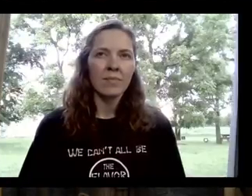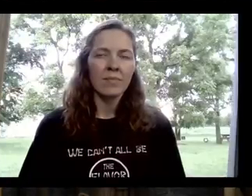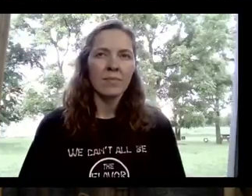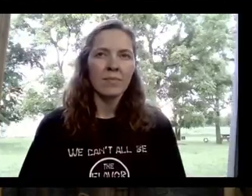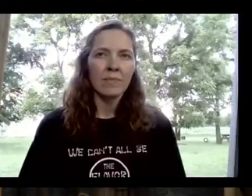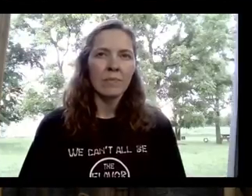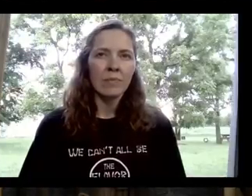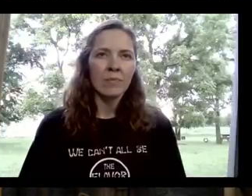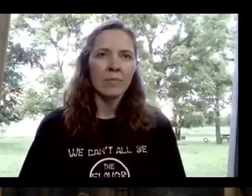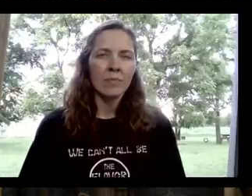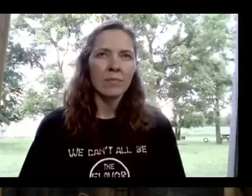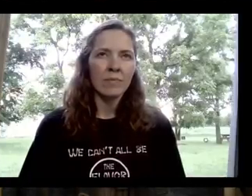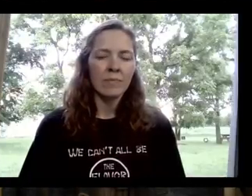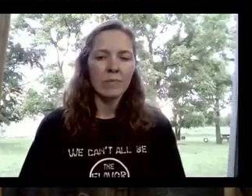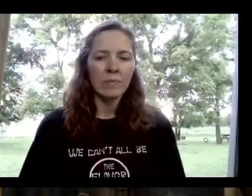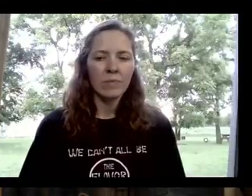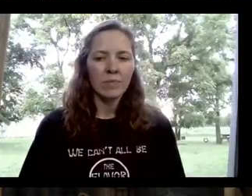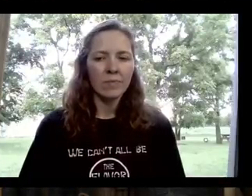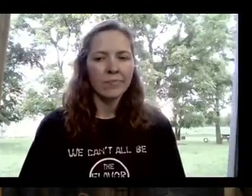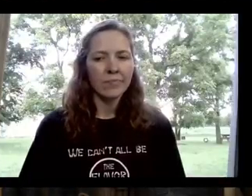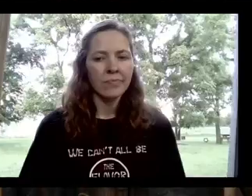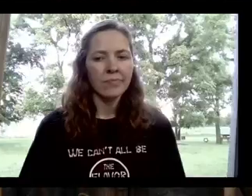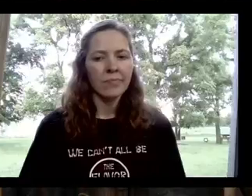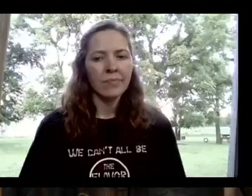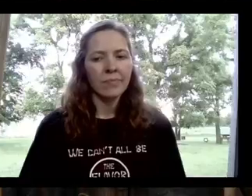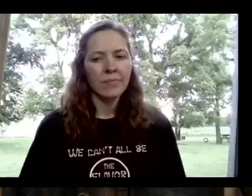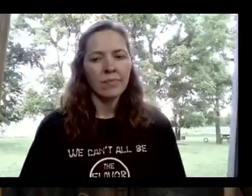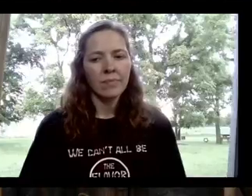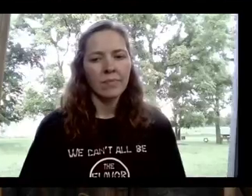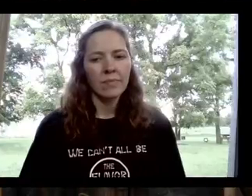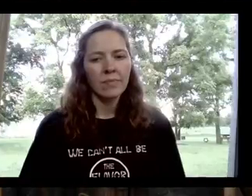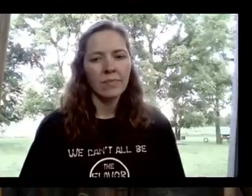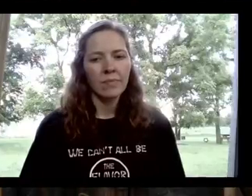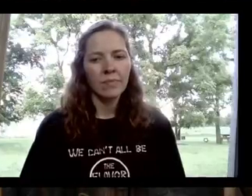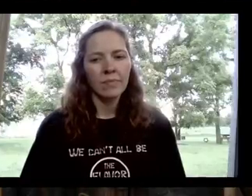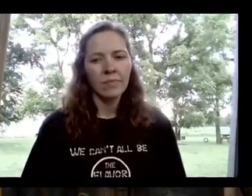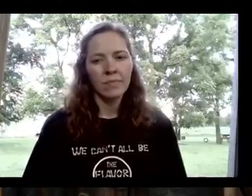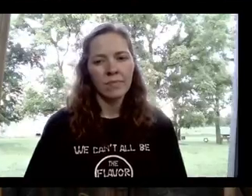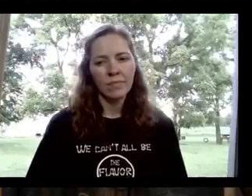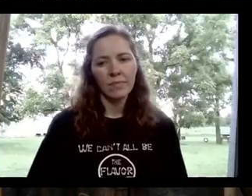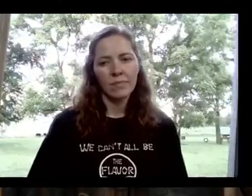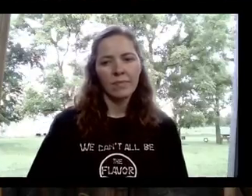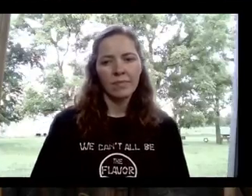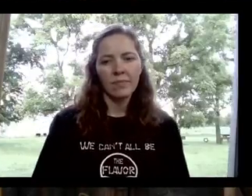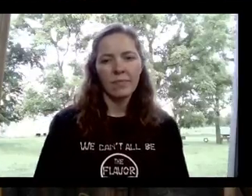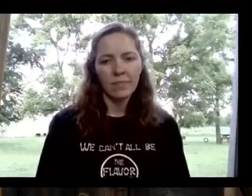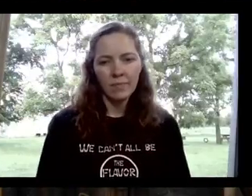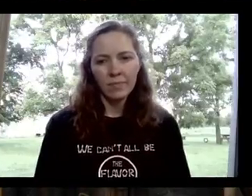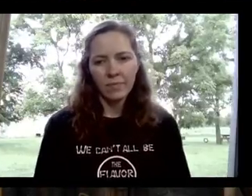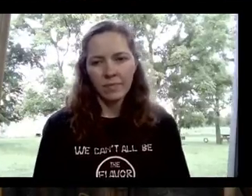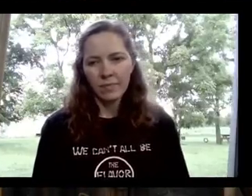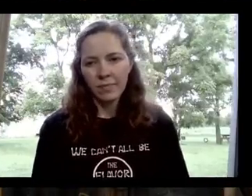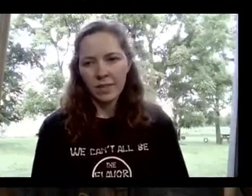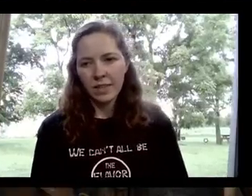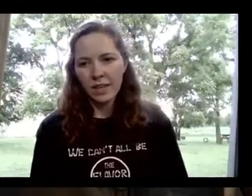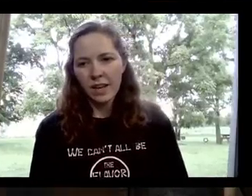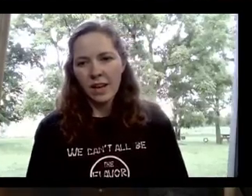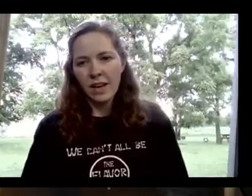these railroad spikes, and I got a whole pile of them, and pretty much they're all wrought iron. So that's